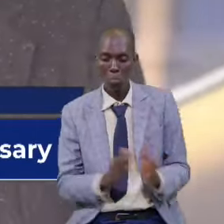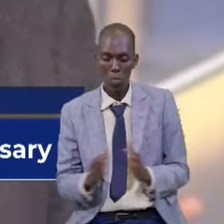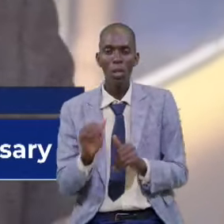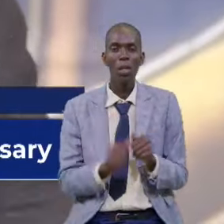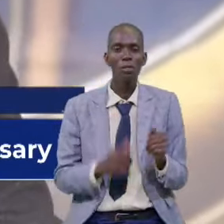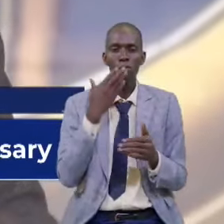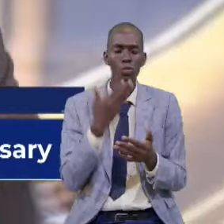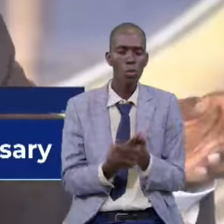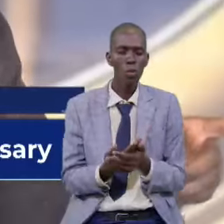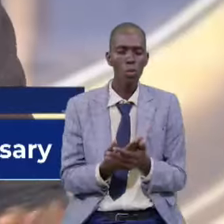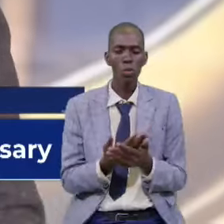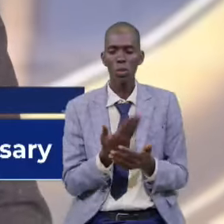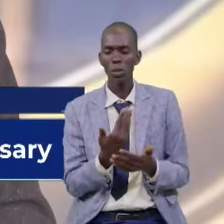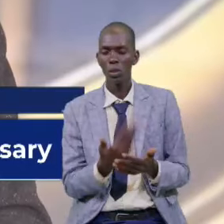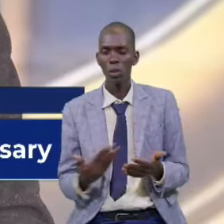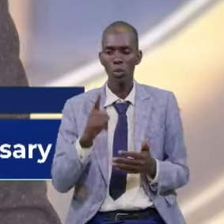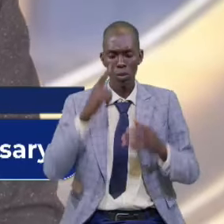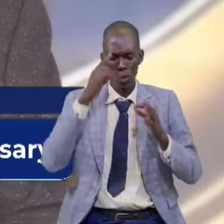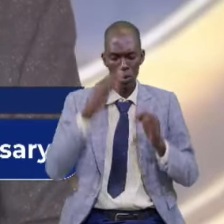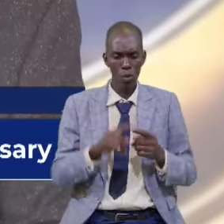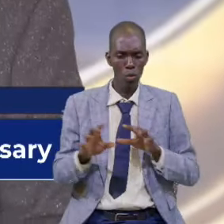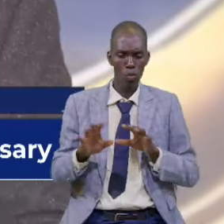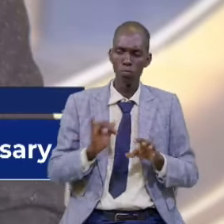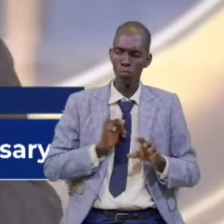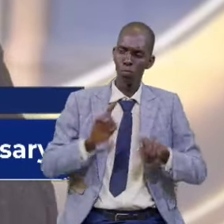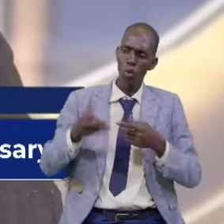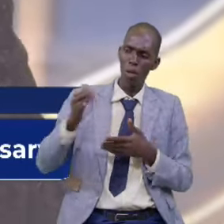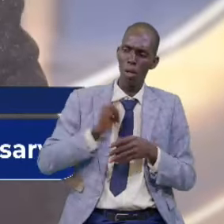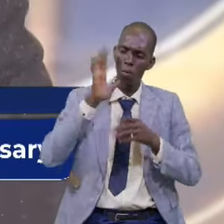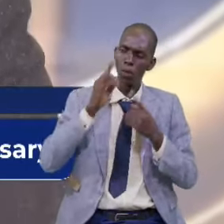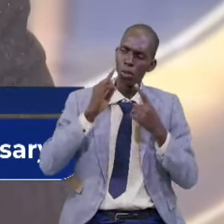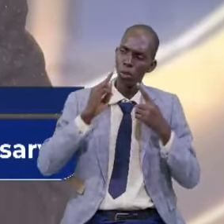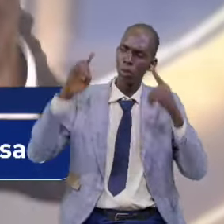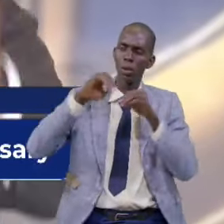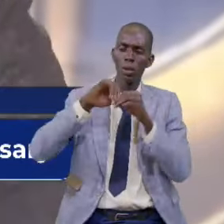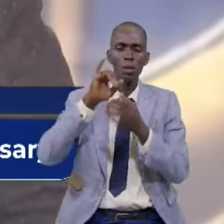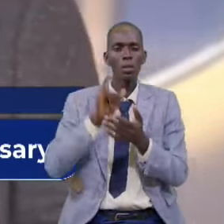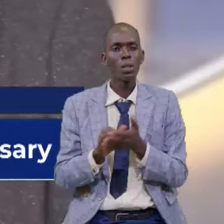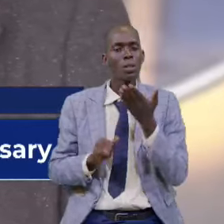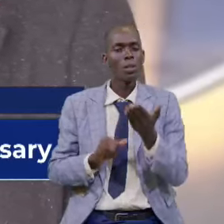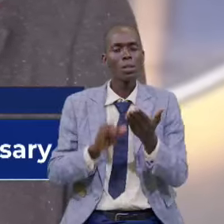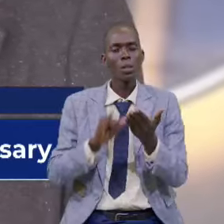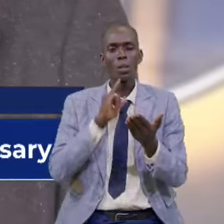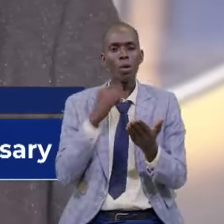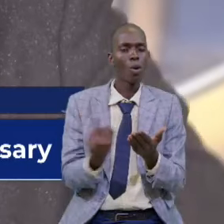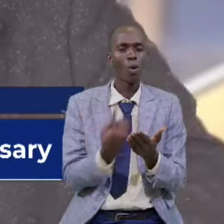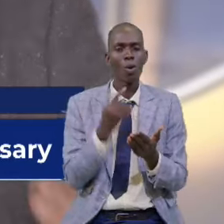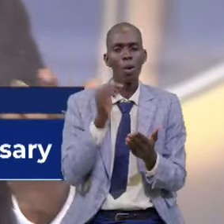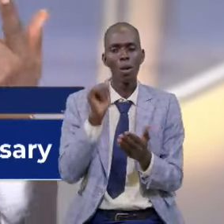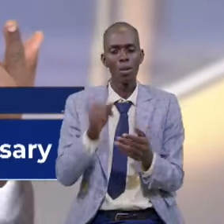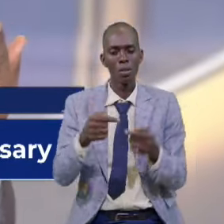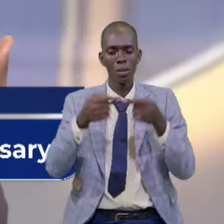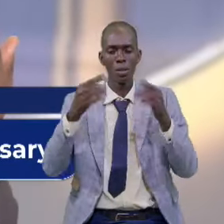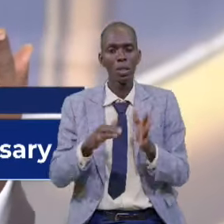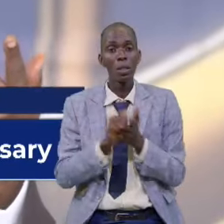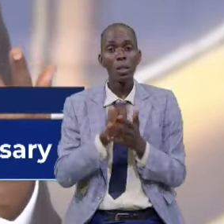that you say, I'm going there, I'm going to achieve that, there's always an adversary. That's why you get ready. That you